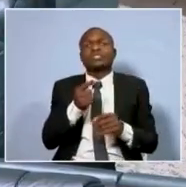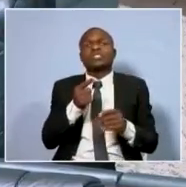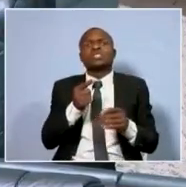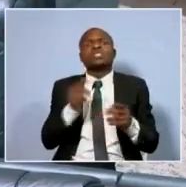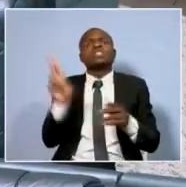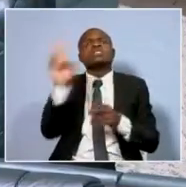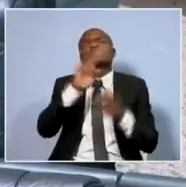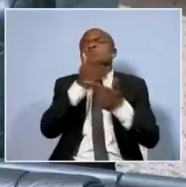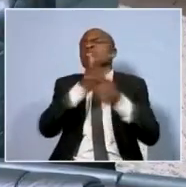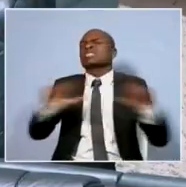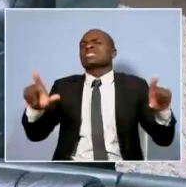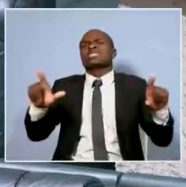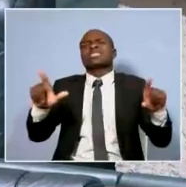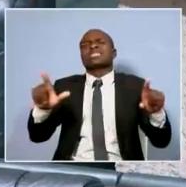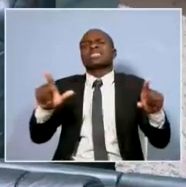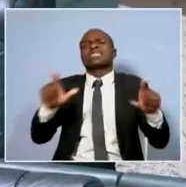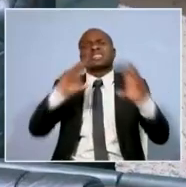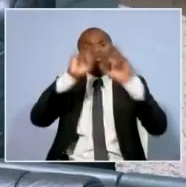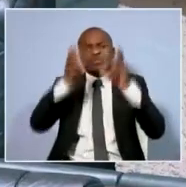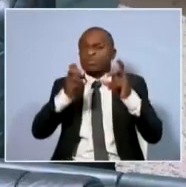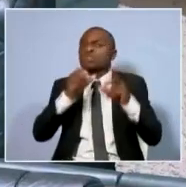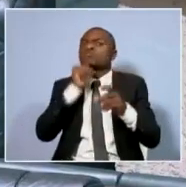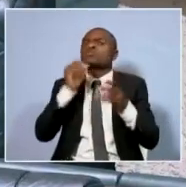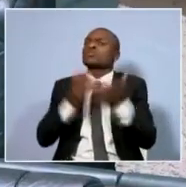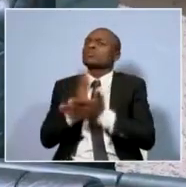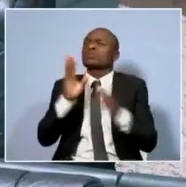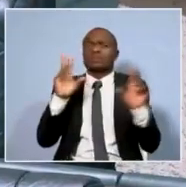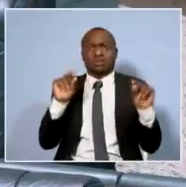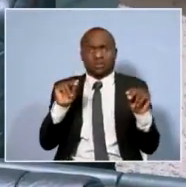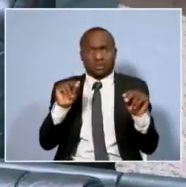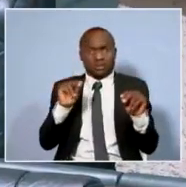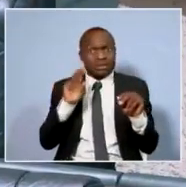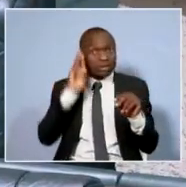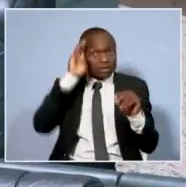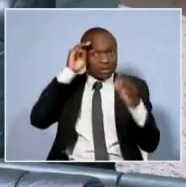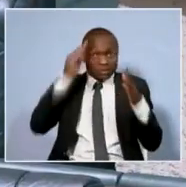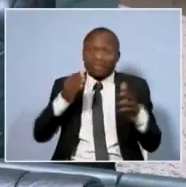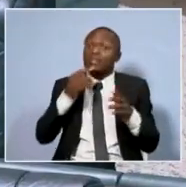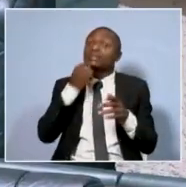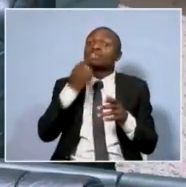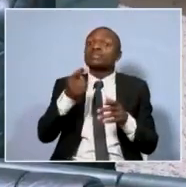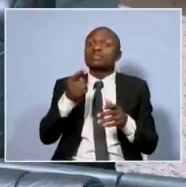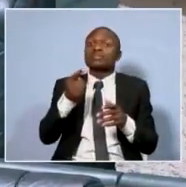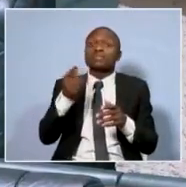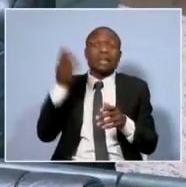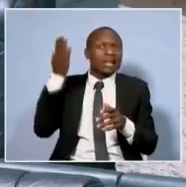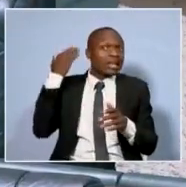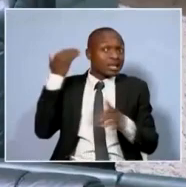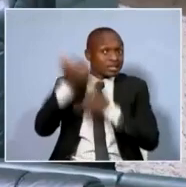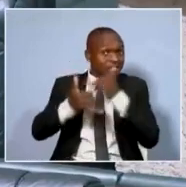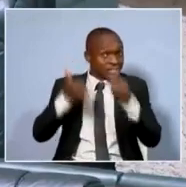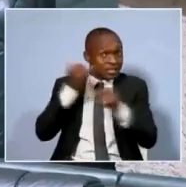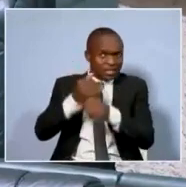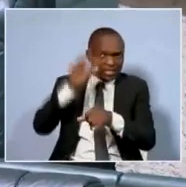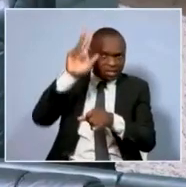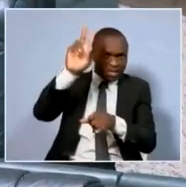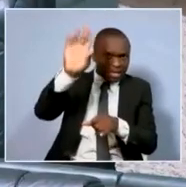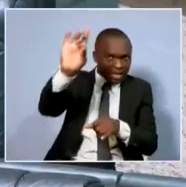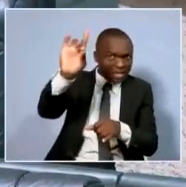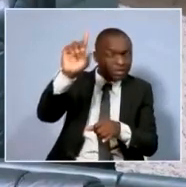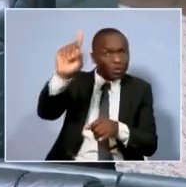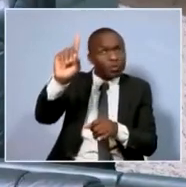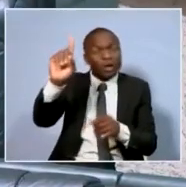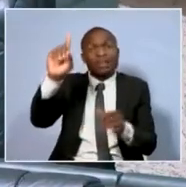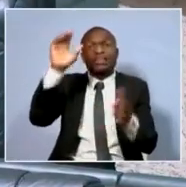motion, it's not correct, Madam Speaker, because you see, the minister announced last year